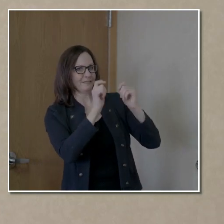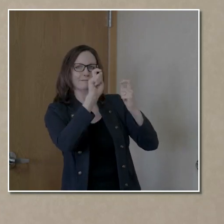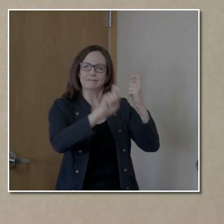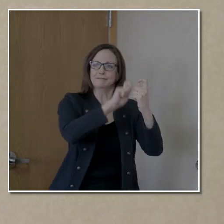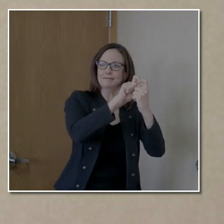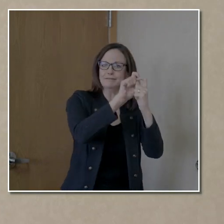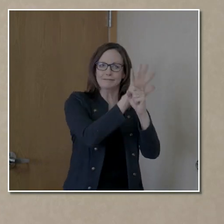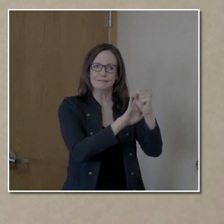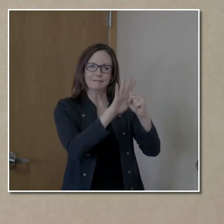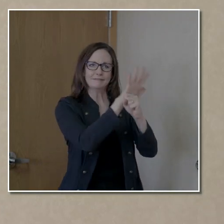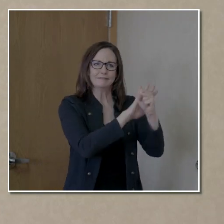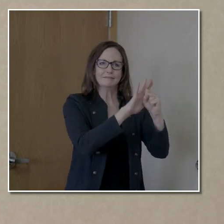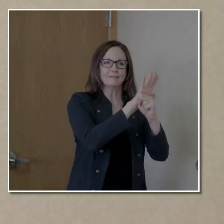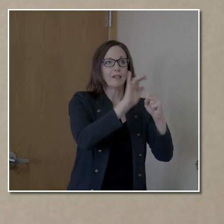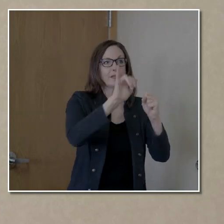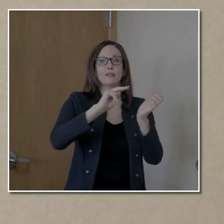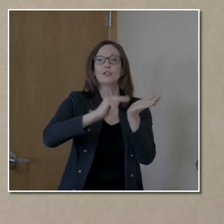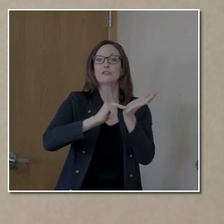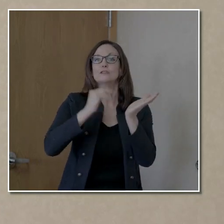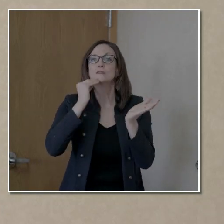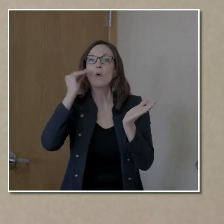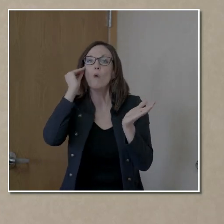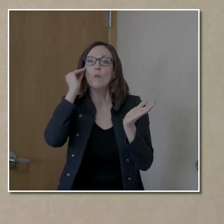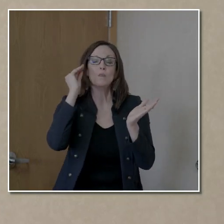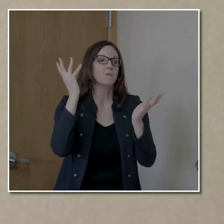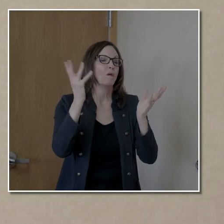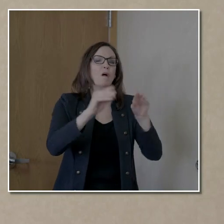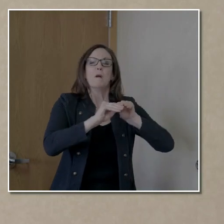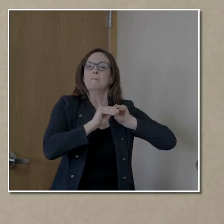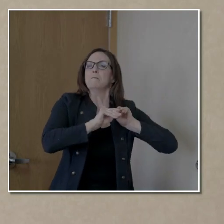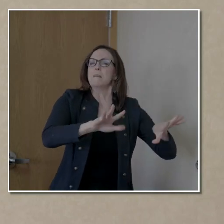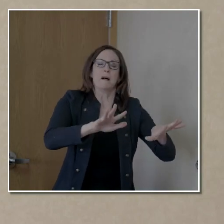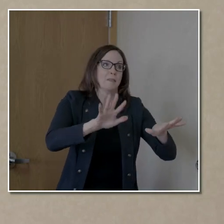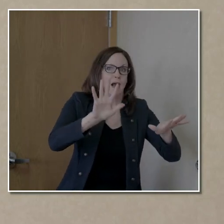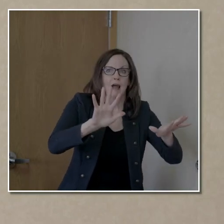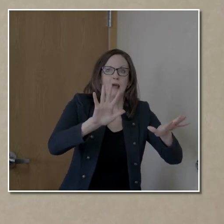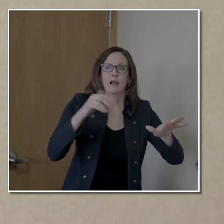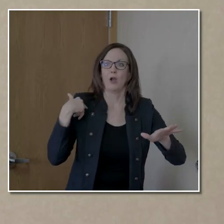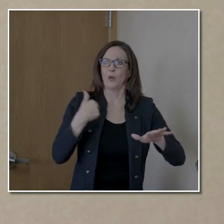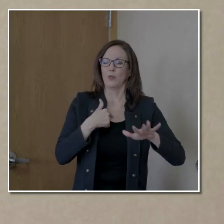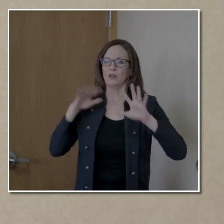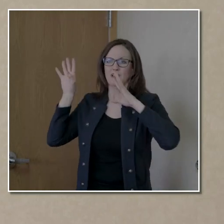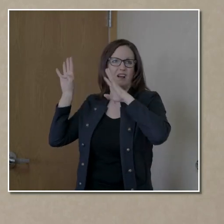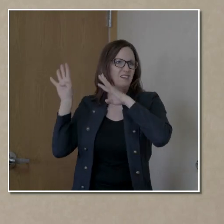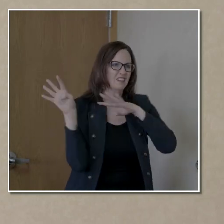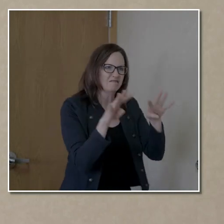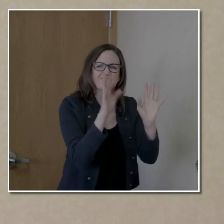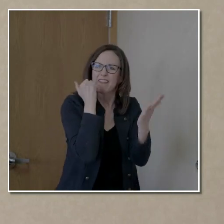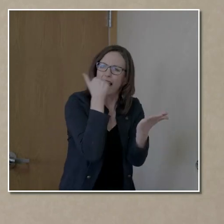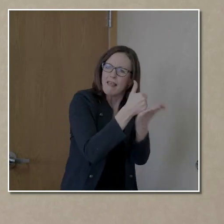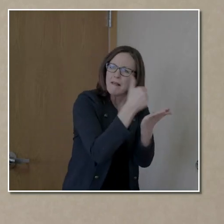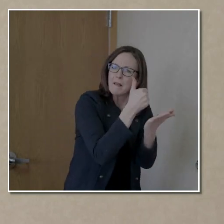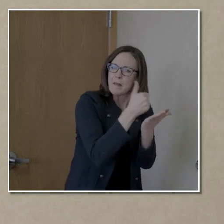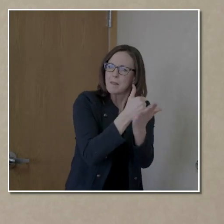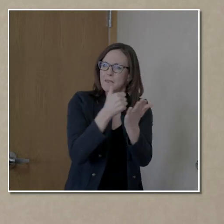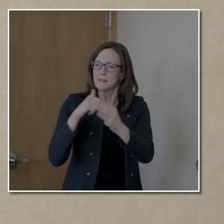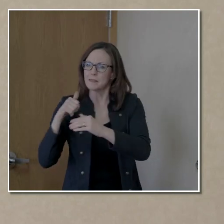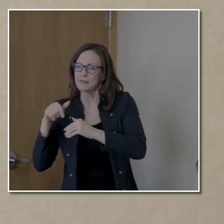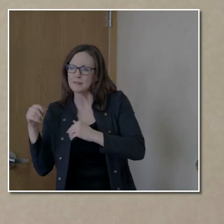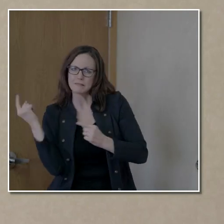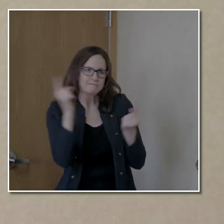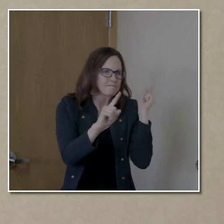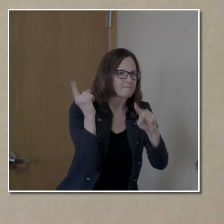reached out to the SCOC. We have provided consultation, PPE, and in some cases,